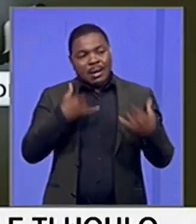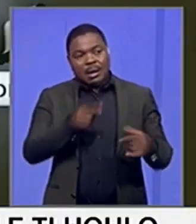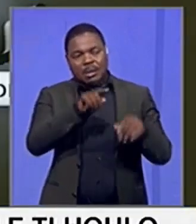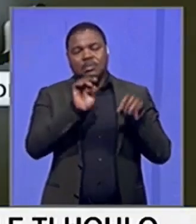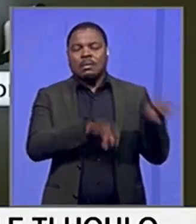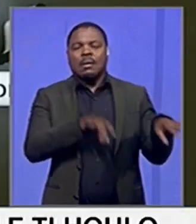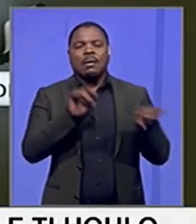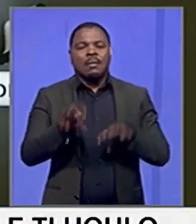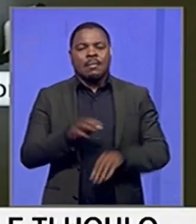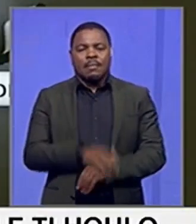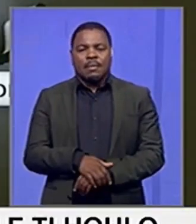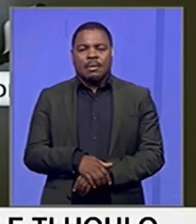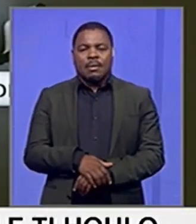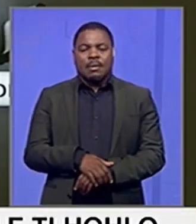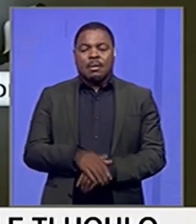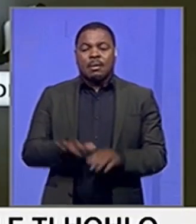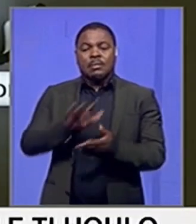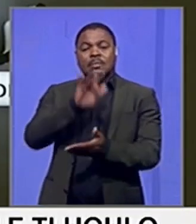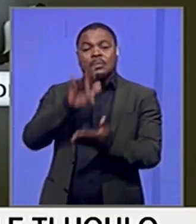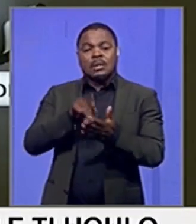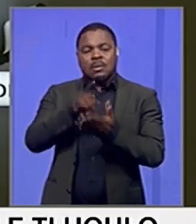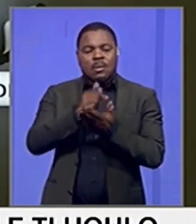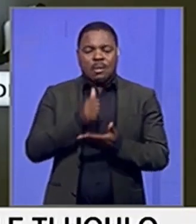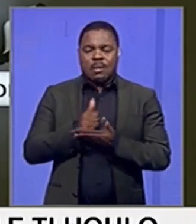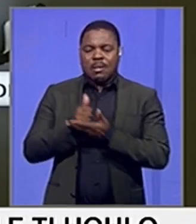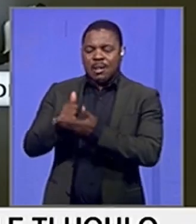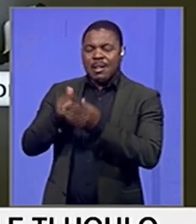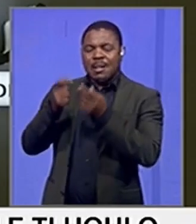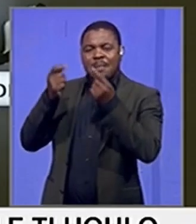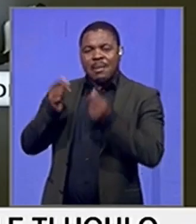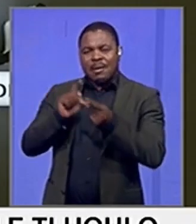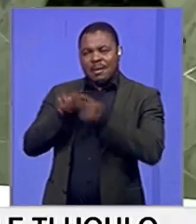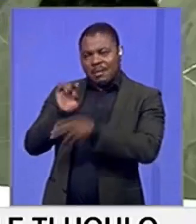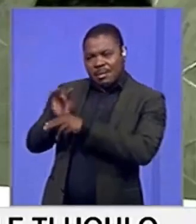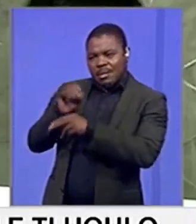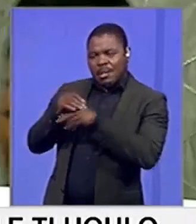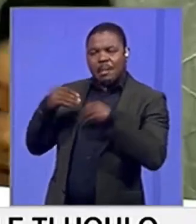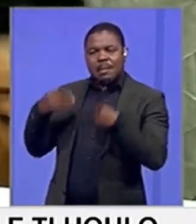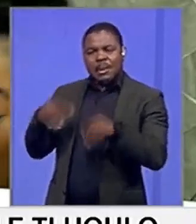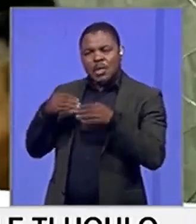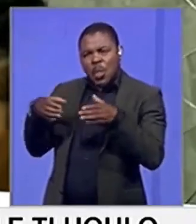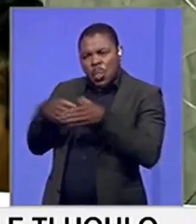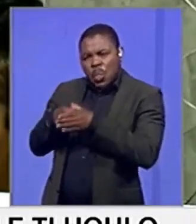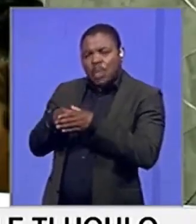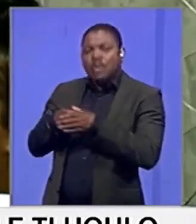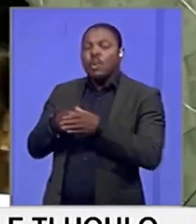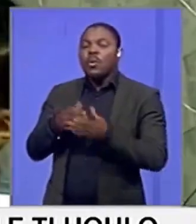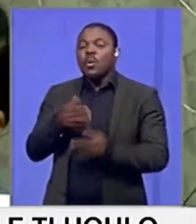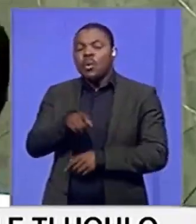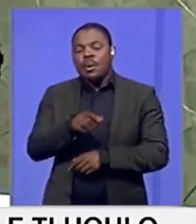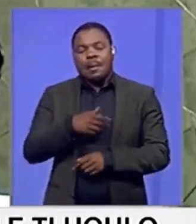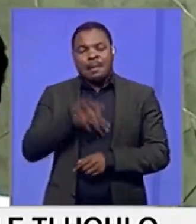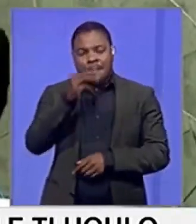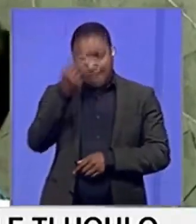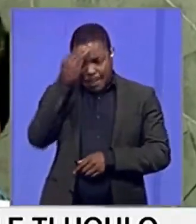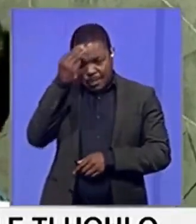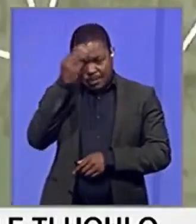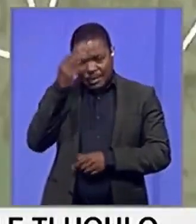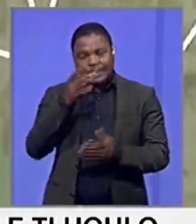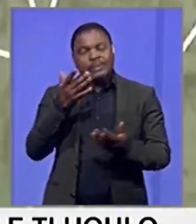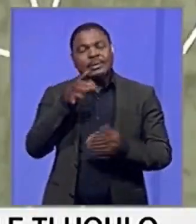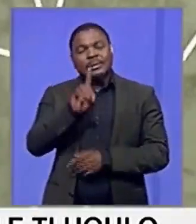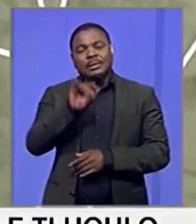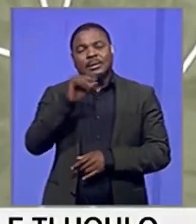shedding. Setsi se fanang ka dithuso tsa ditjhelete le taitaiso dikgwebong tse ntseng di thuthuha e leng Mafikeng Digital Innovation